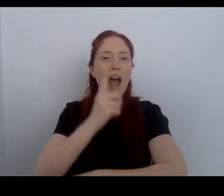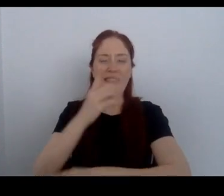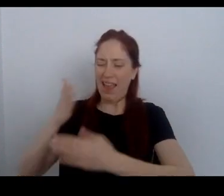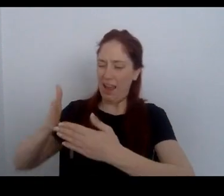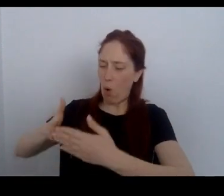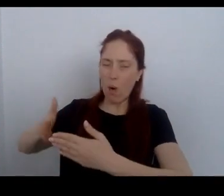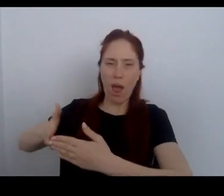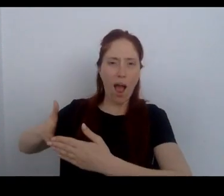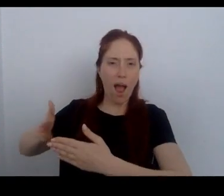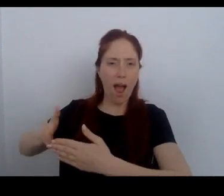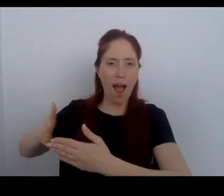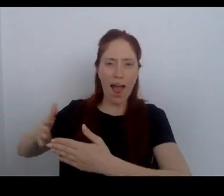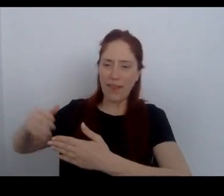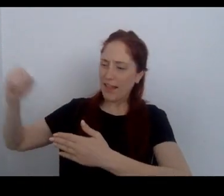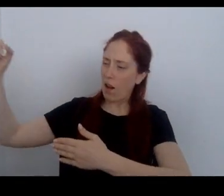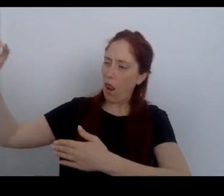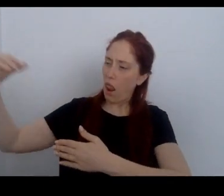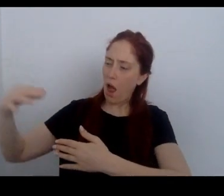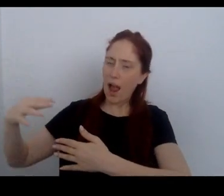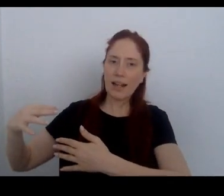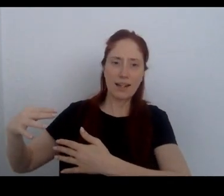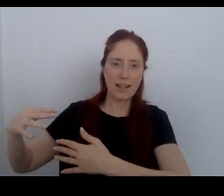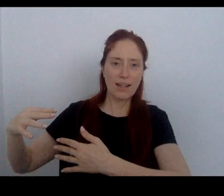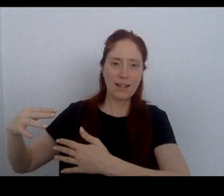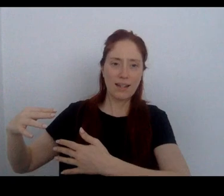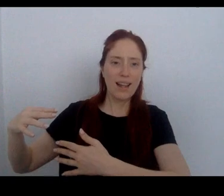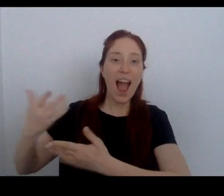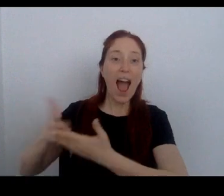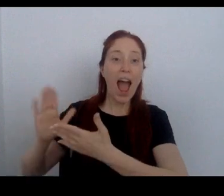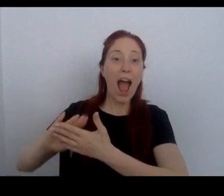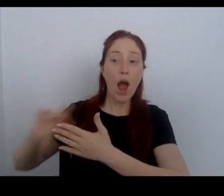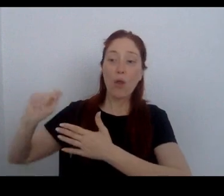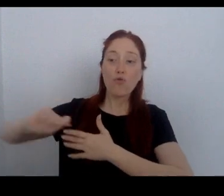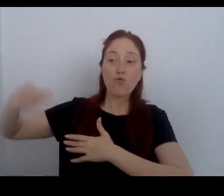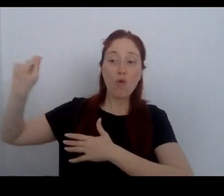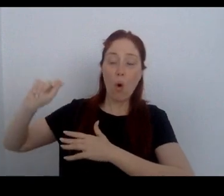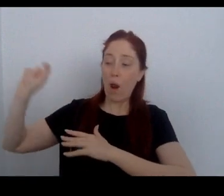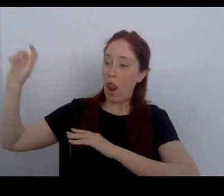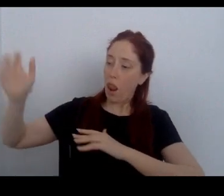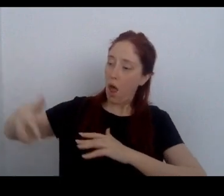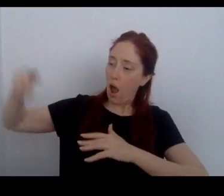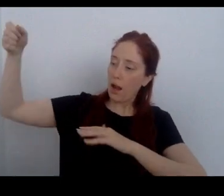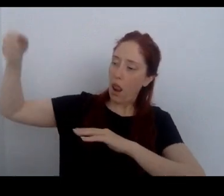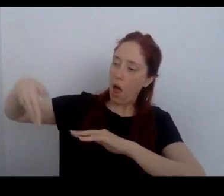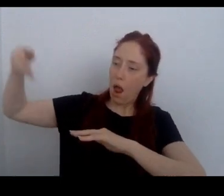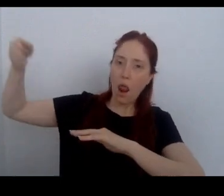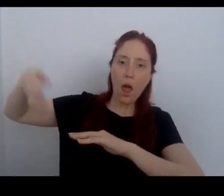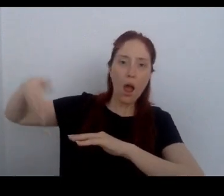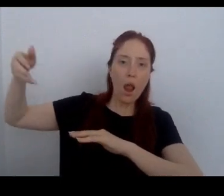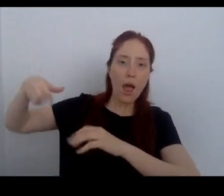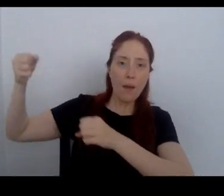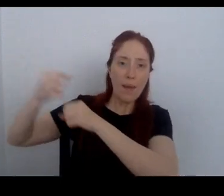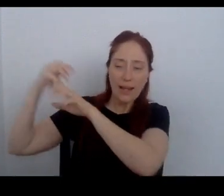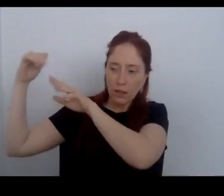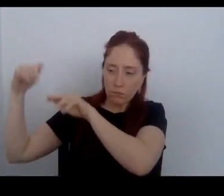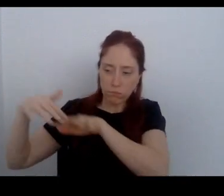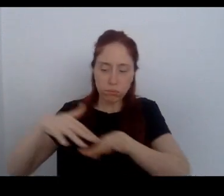had some of the lines kind of leading you around and into the work. Yeah, yeah.